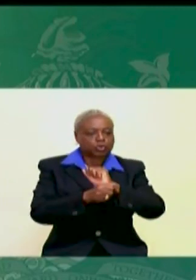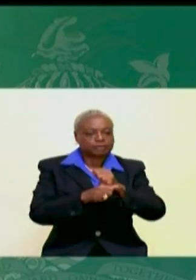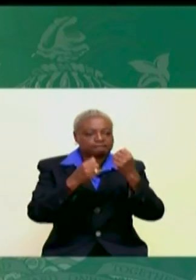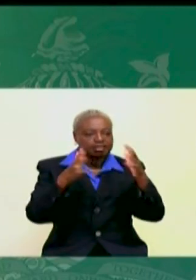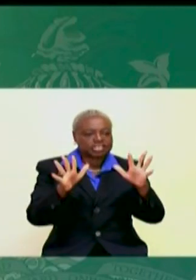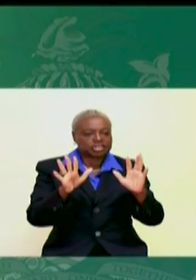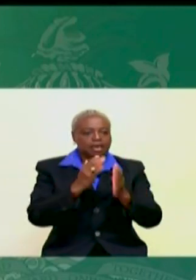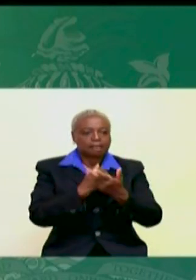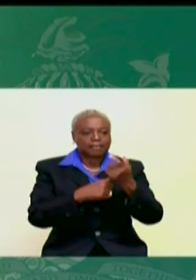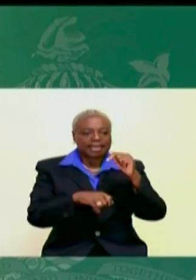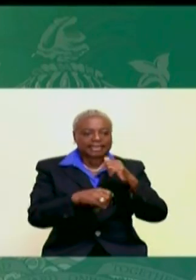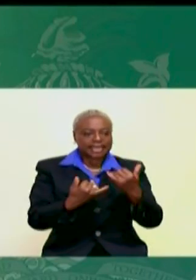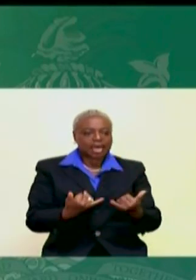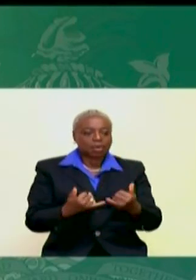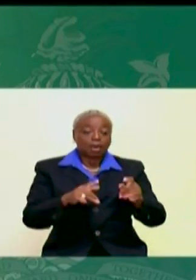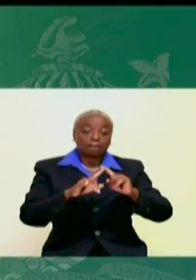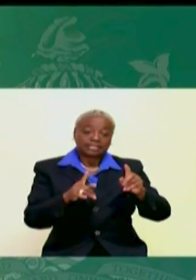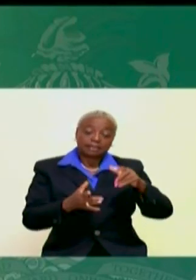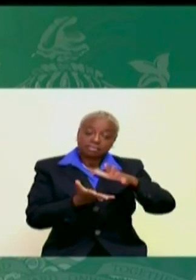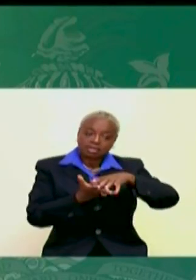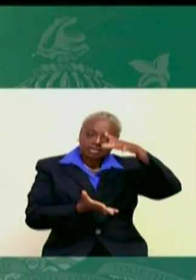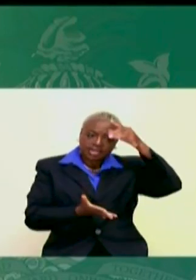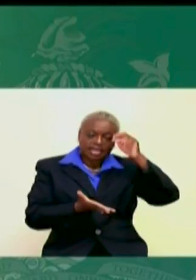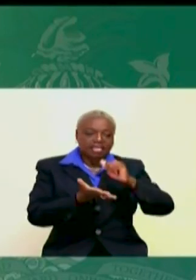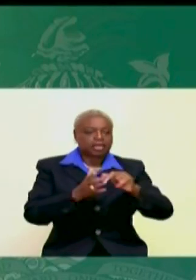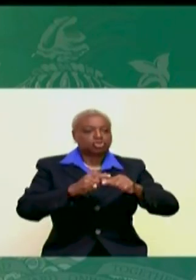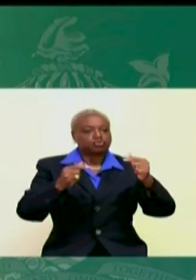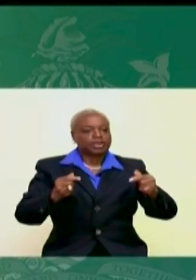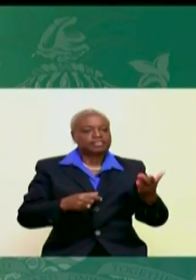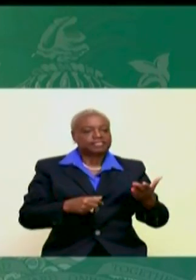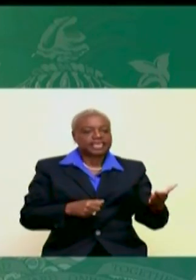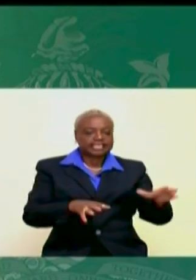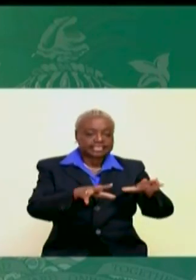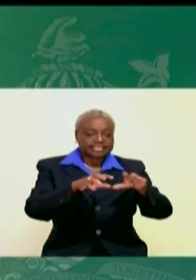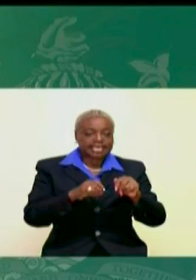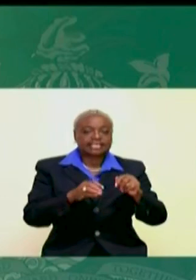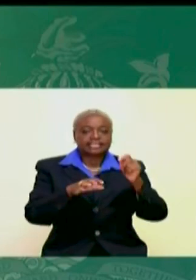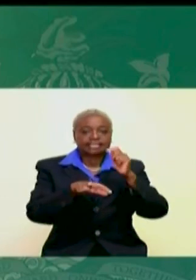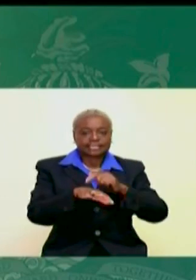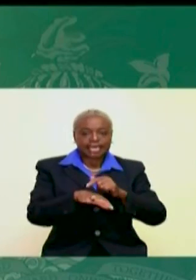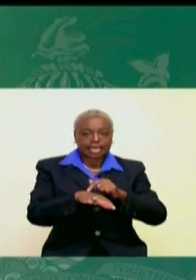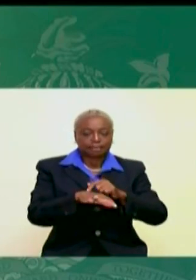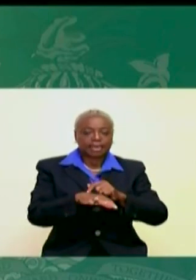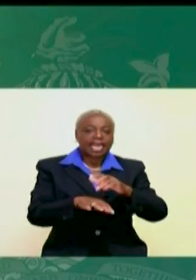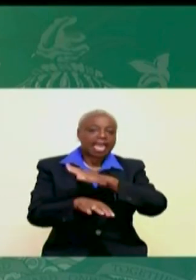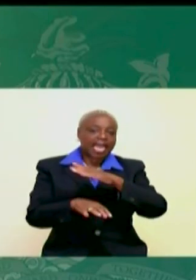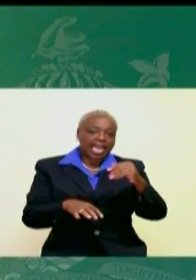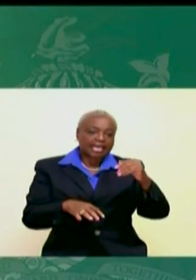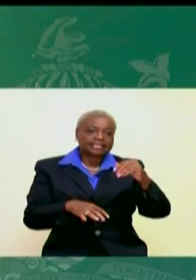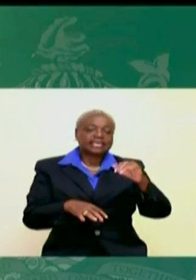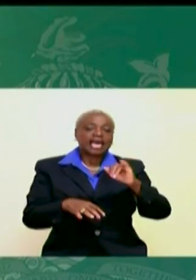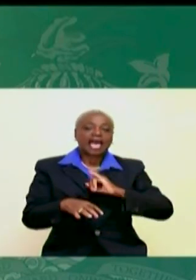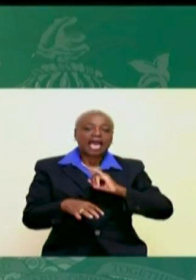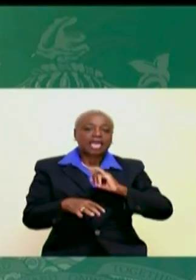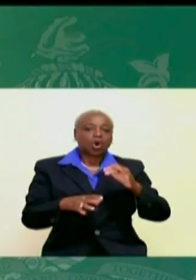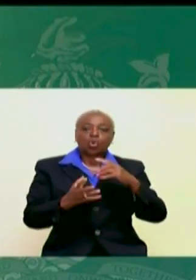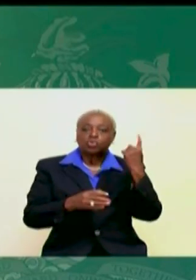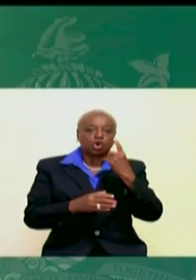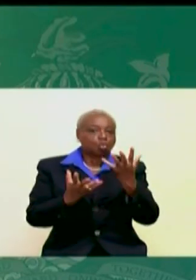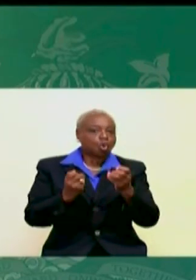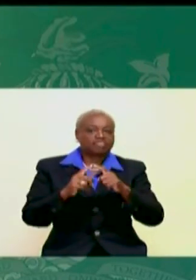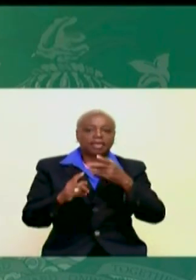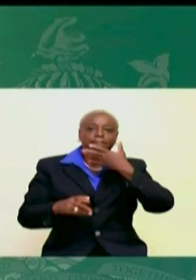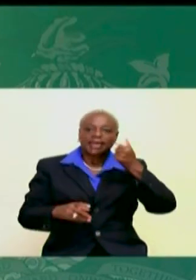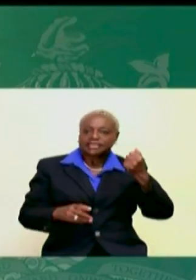learning that great things take time, and to ensure I present to the Seabreeze constituency only the best,